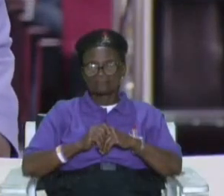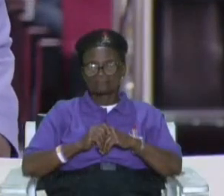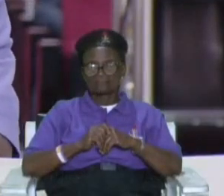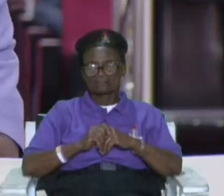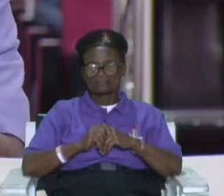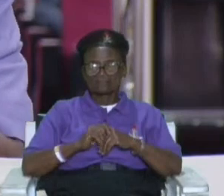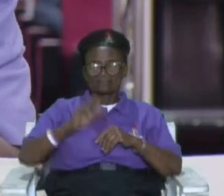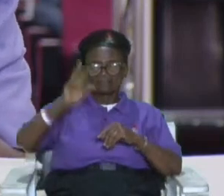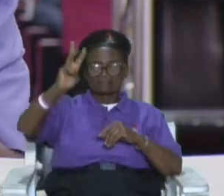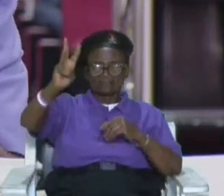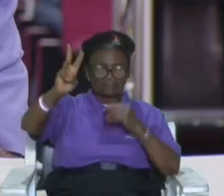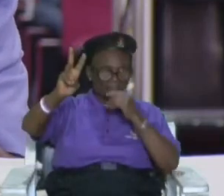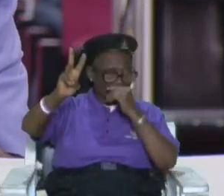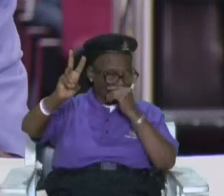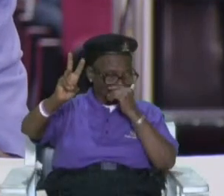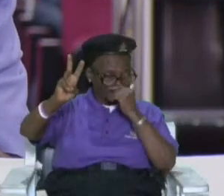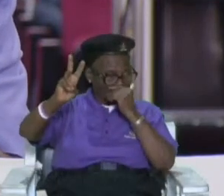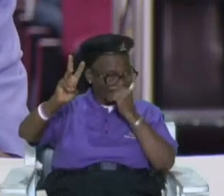Six.